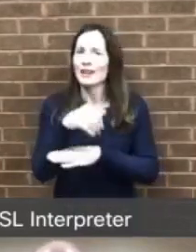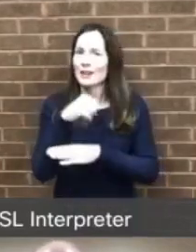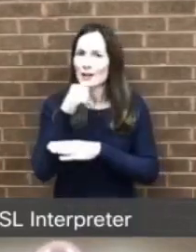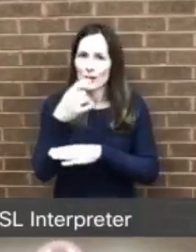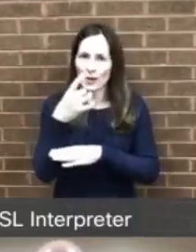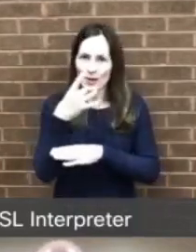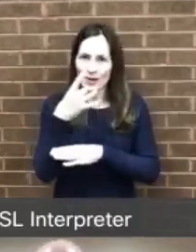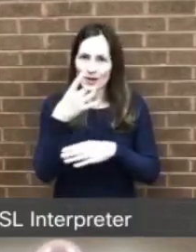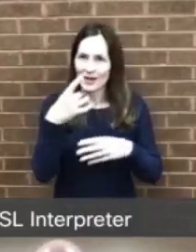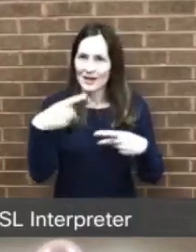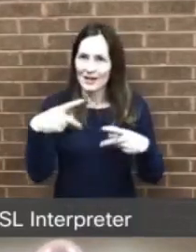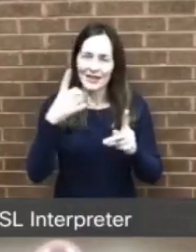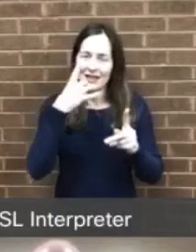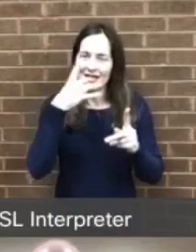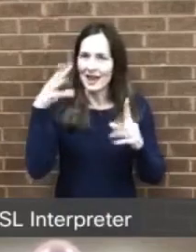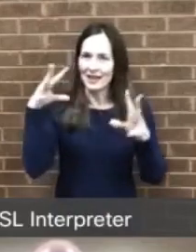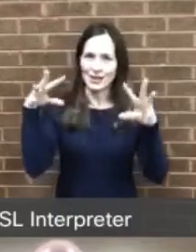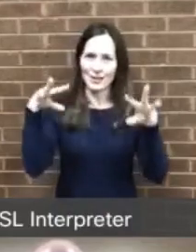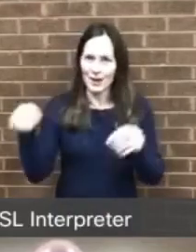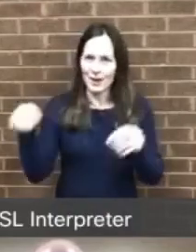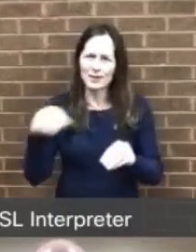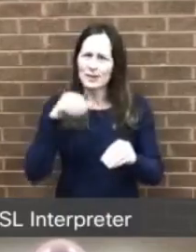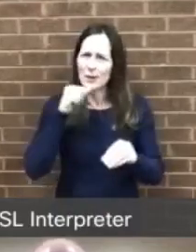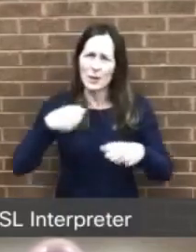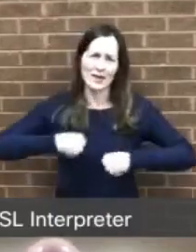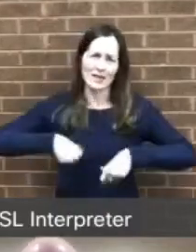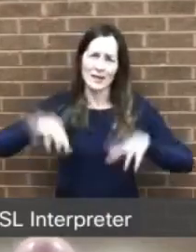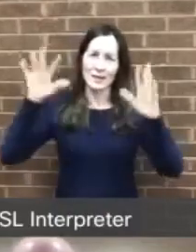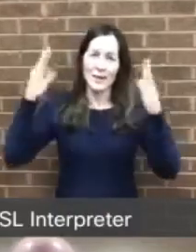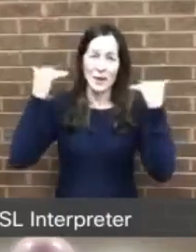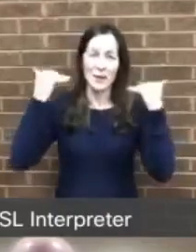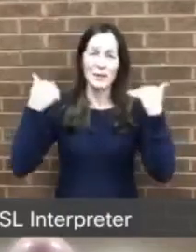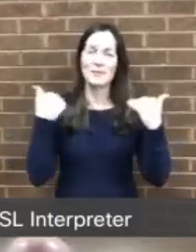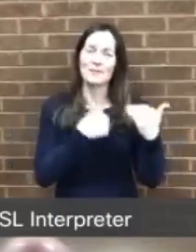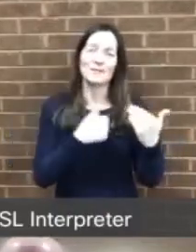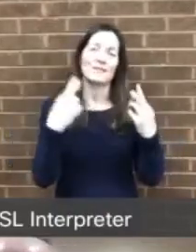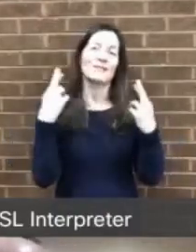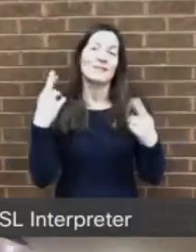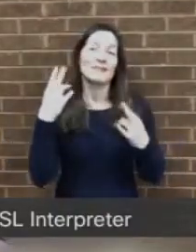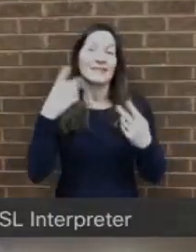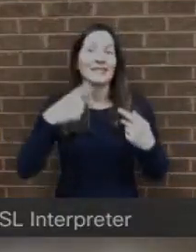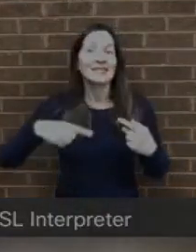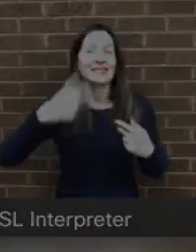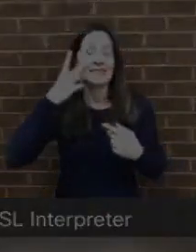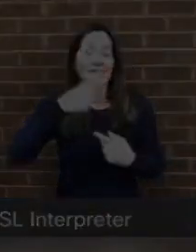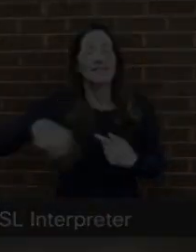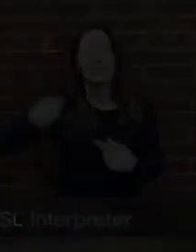Don't give up hope. We hope to see you all again soon. Chag Sameach.